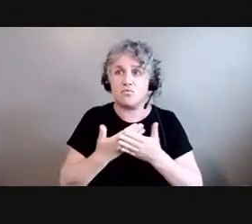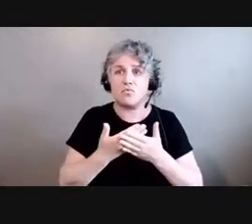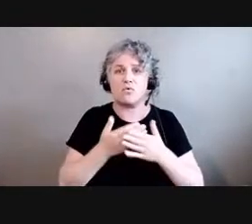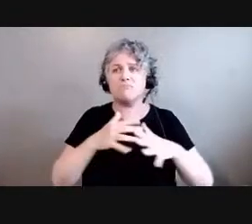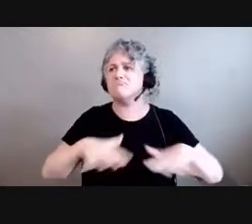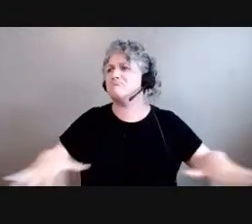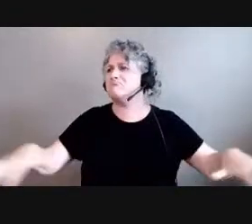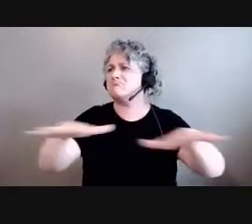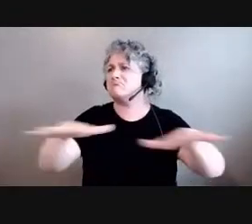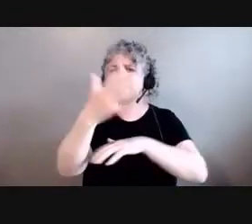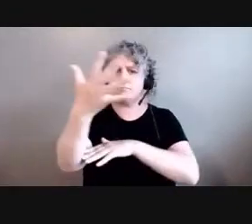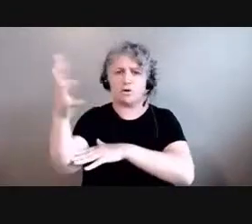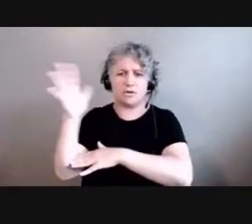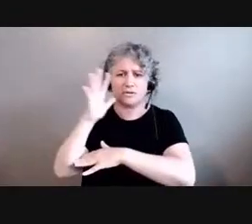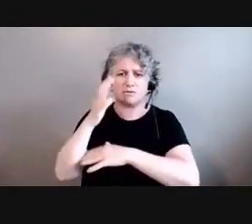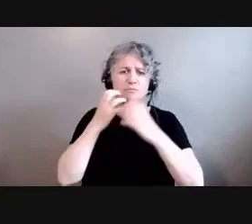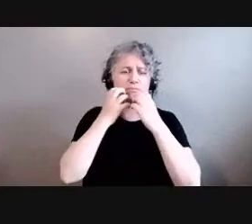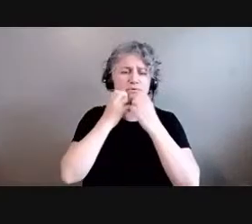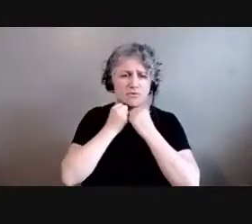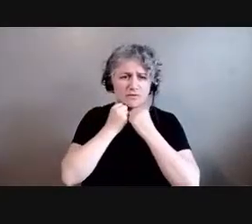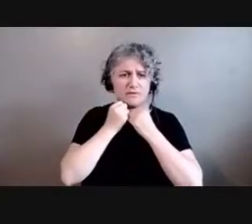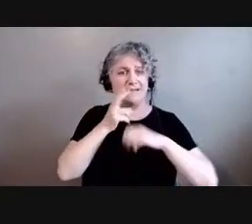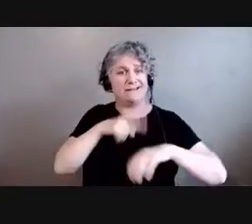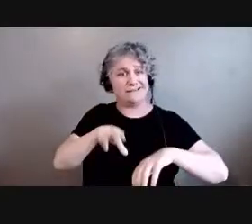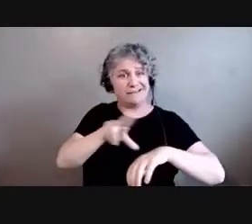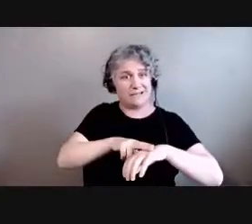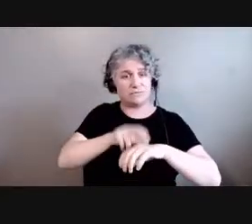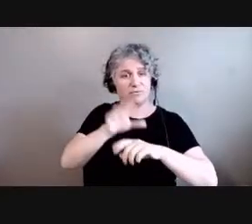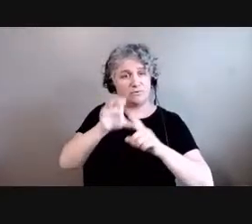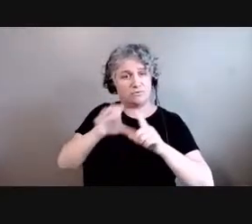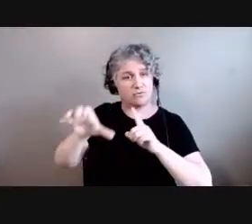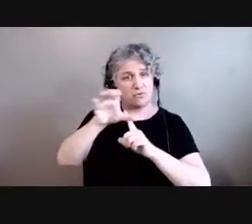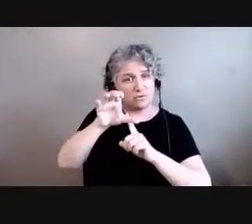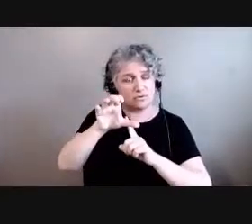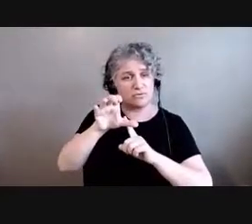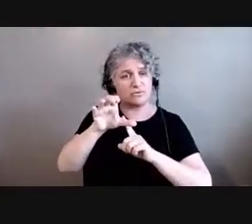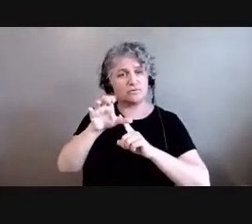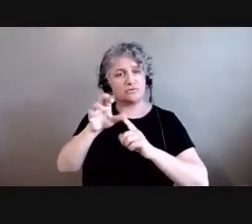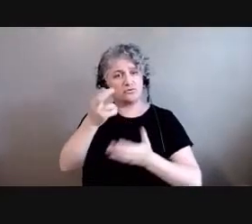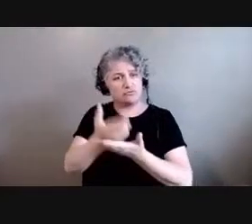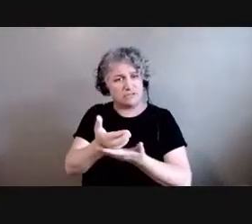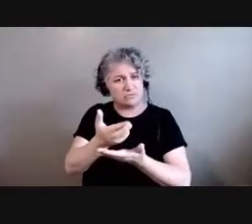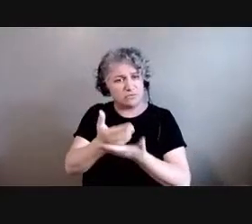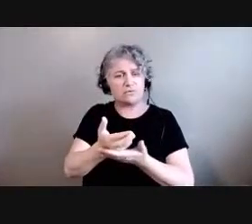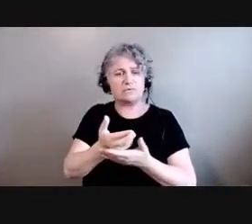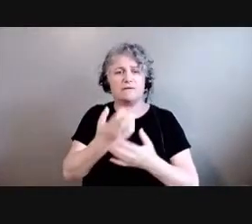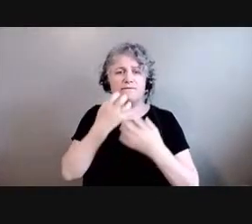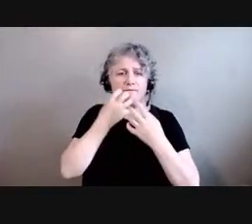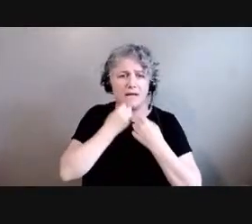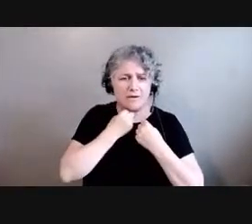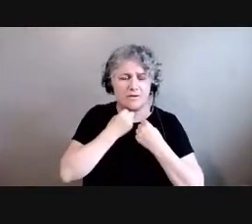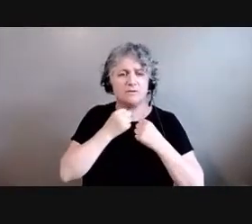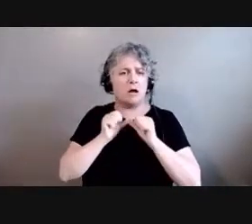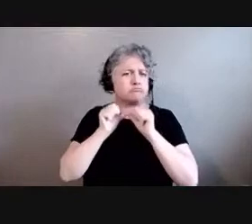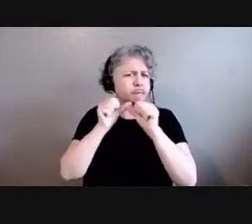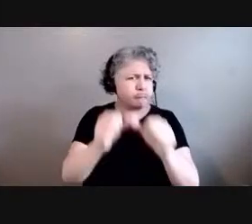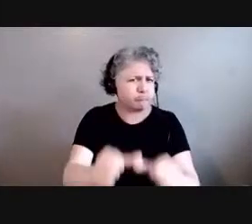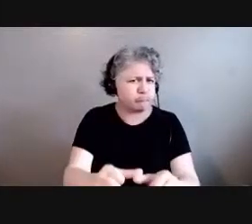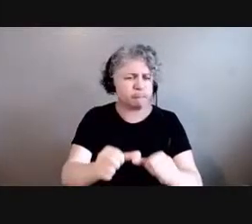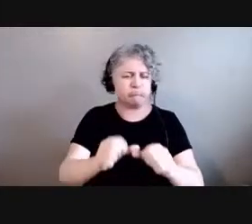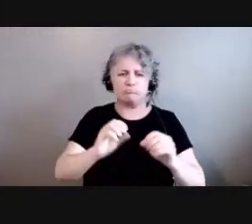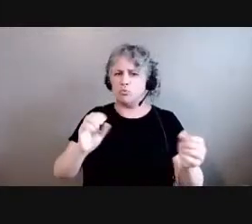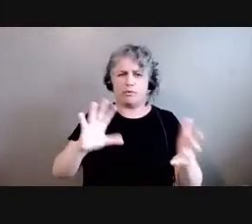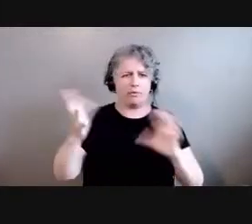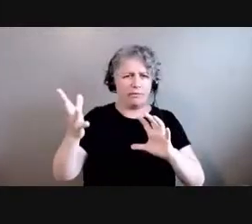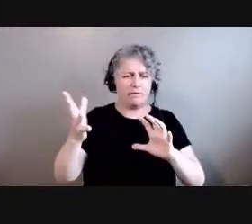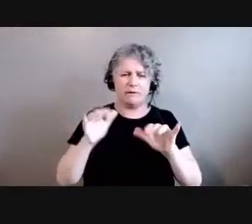preserve unimpaired the natural and cultural resources and values of the national park system for the enjoyment, education,